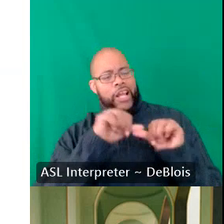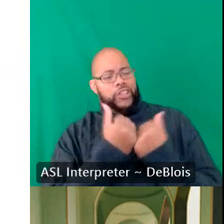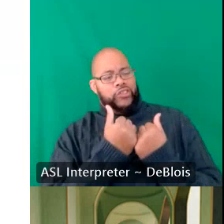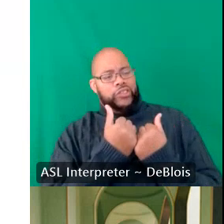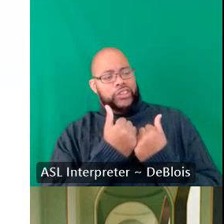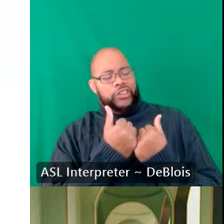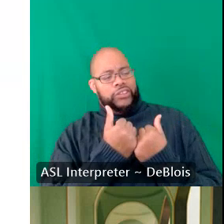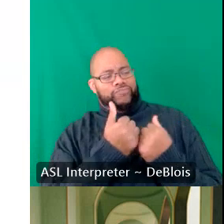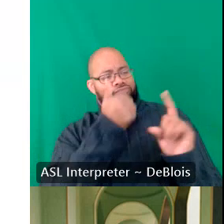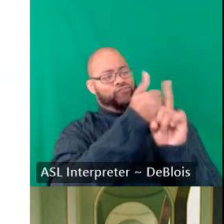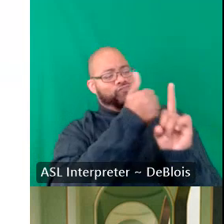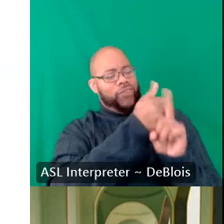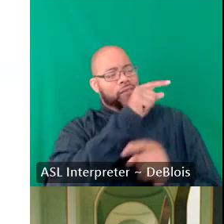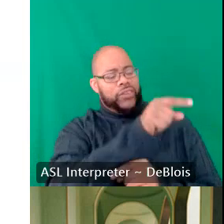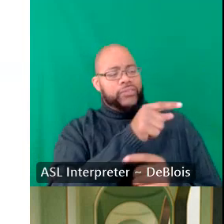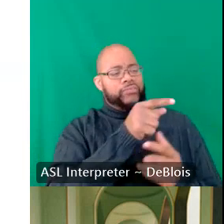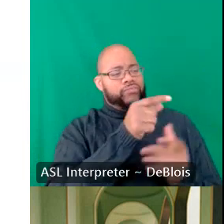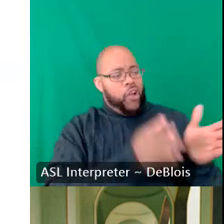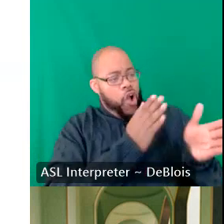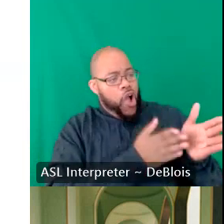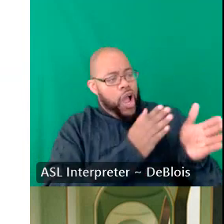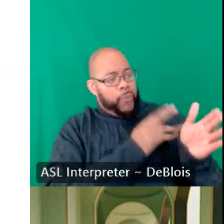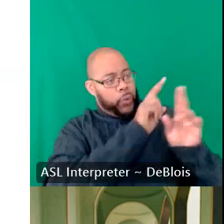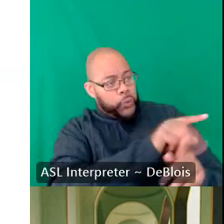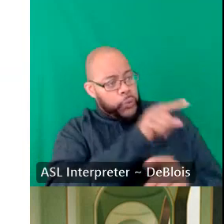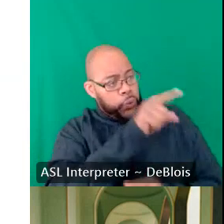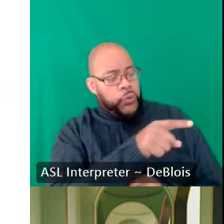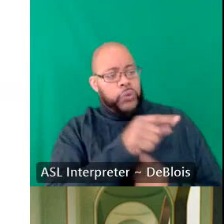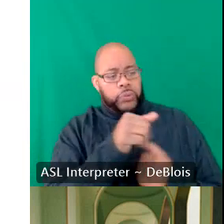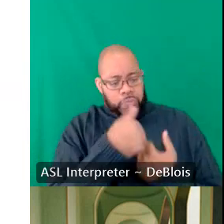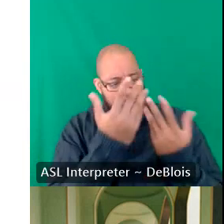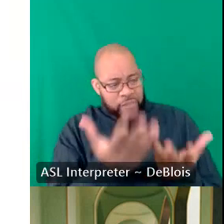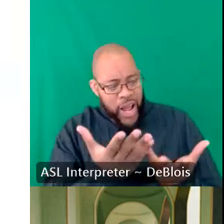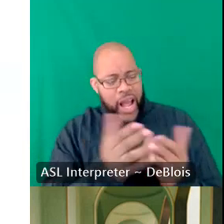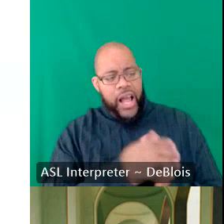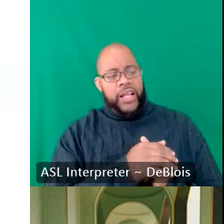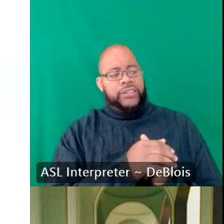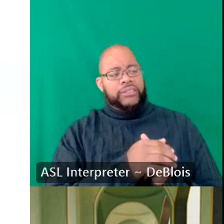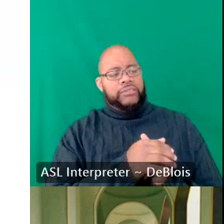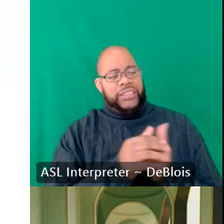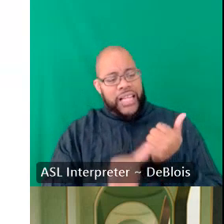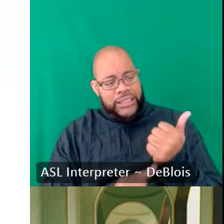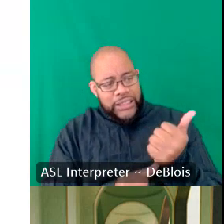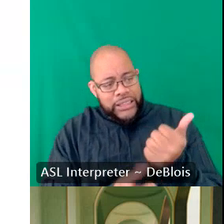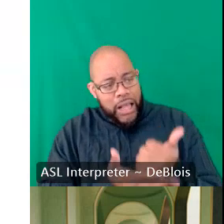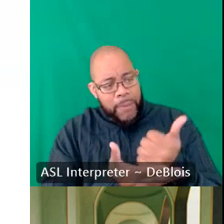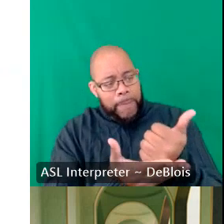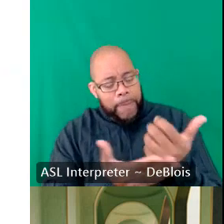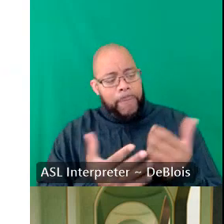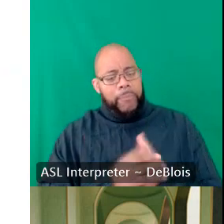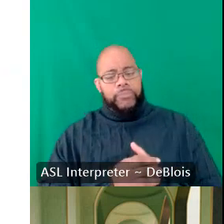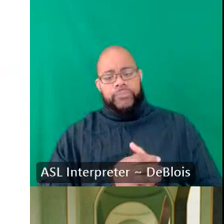are operating and providing assistance to,